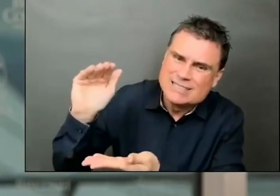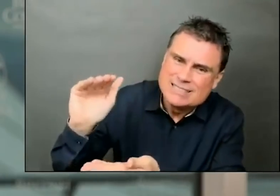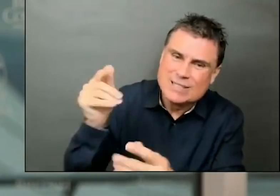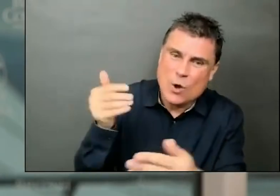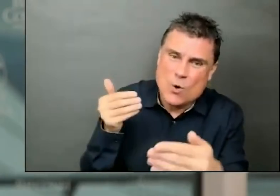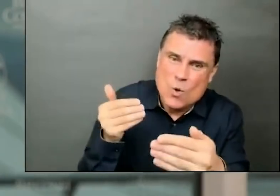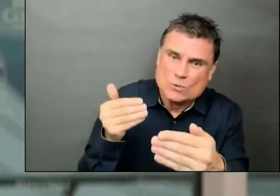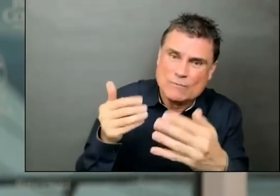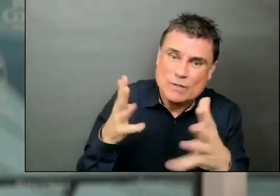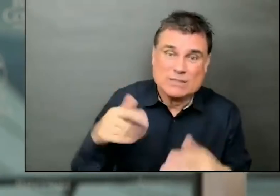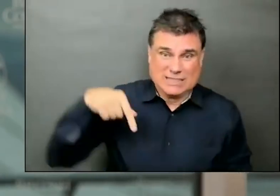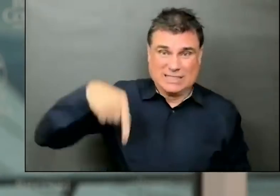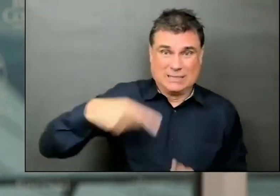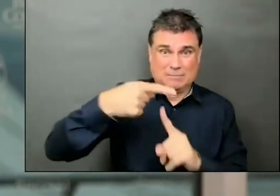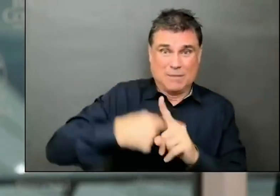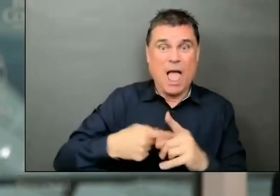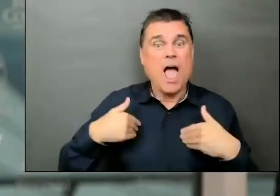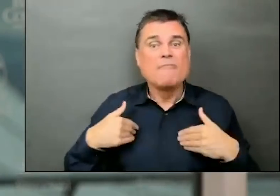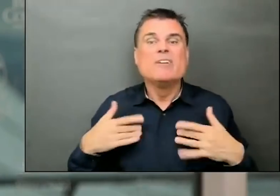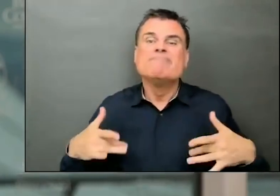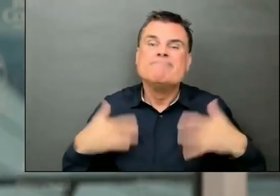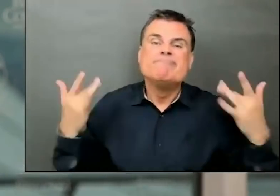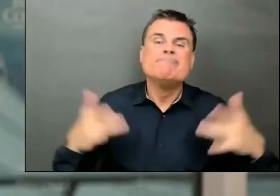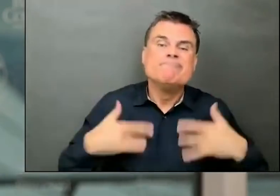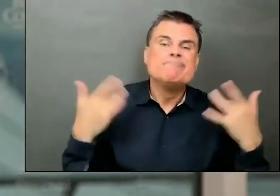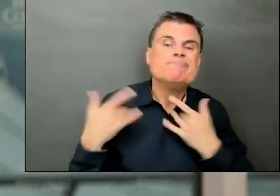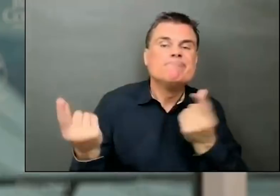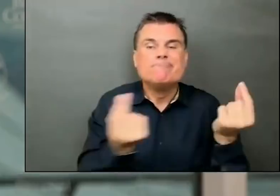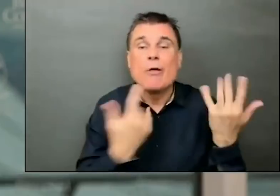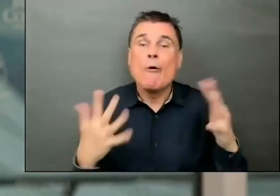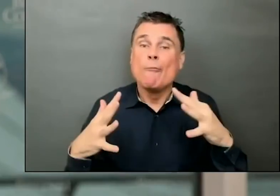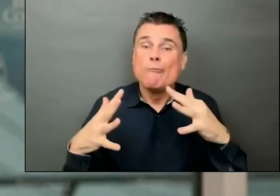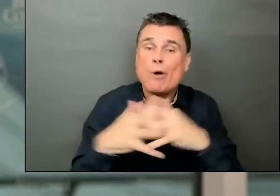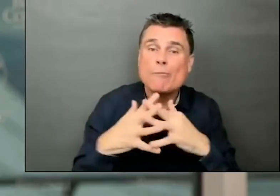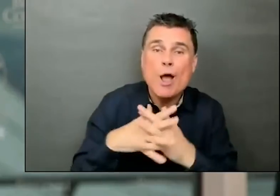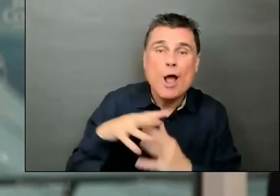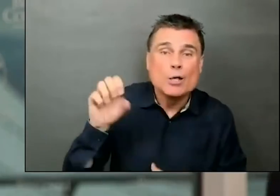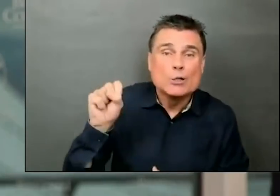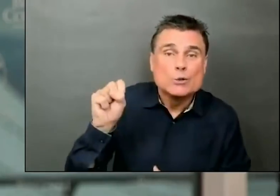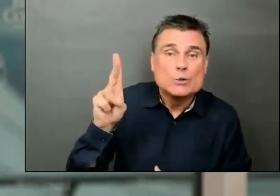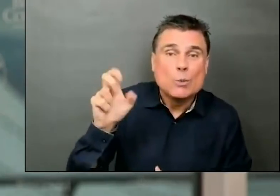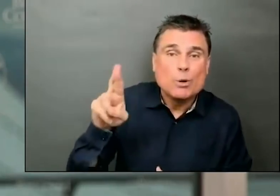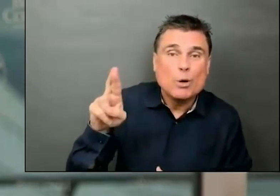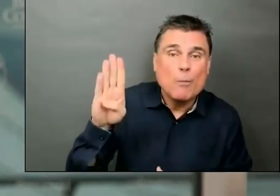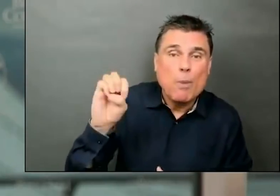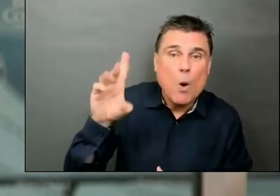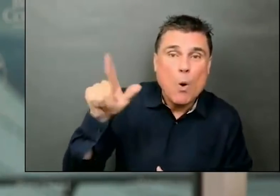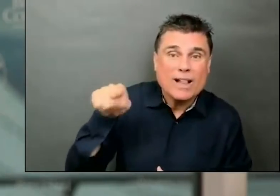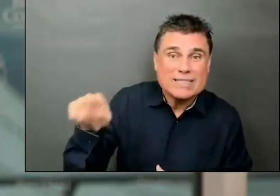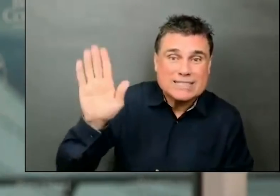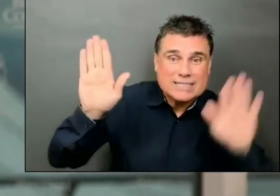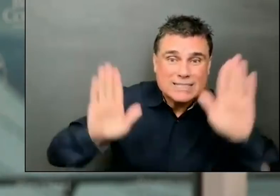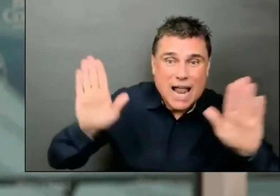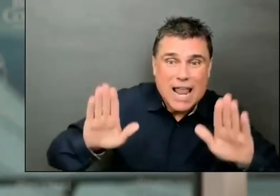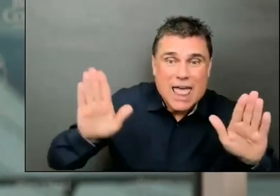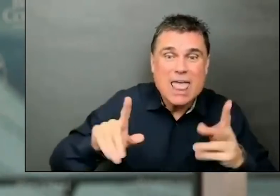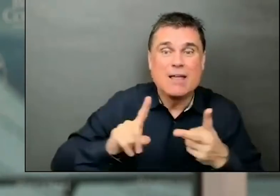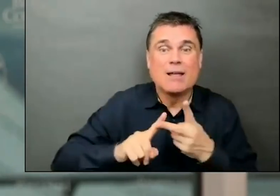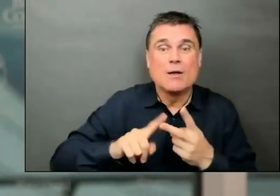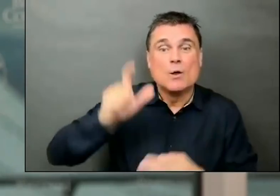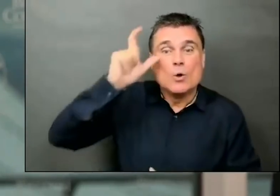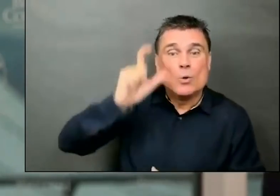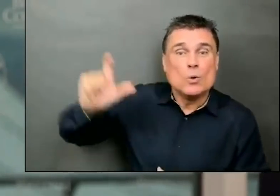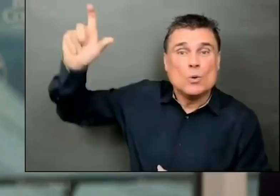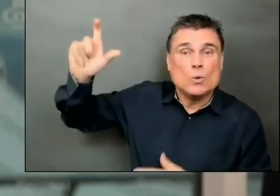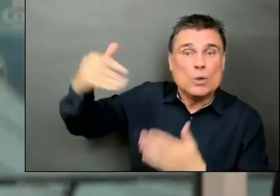occasion this month, whether it's the Super Bowl this Sunday, Lunar New Year, Family Day, Valentine's Day, it's an